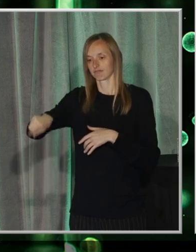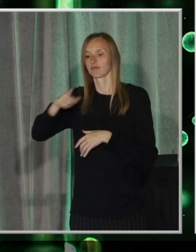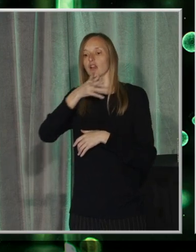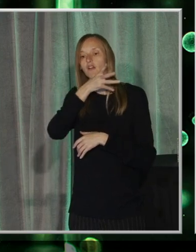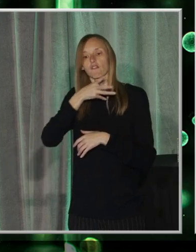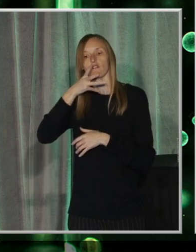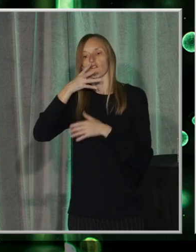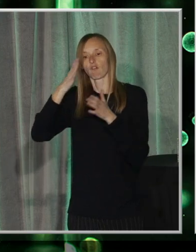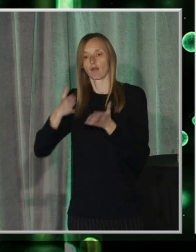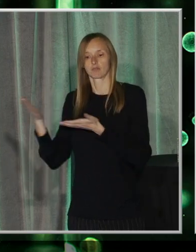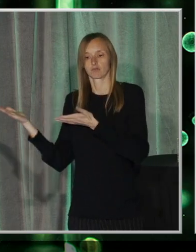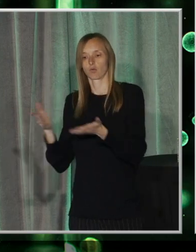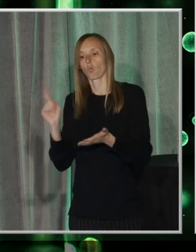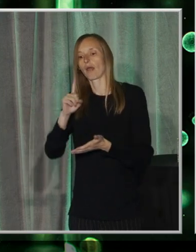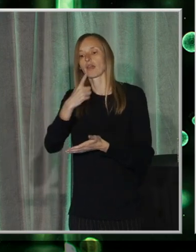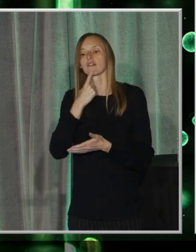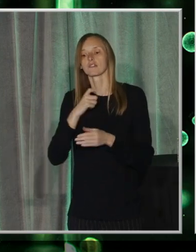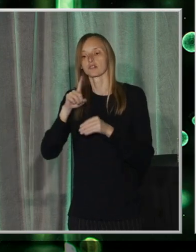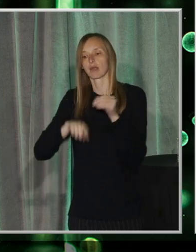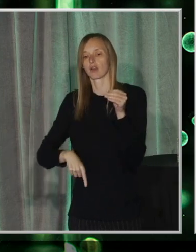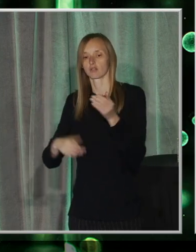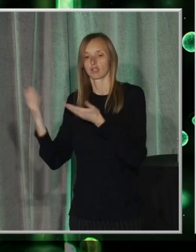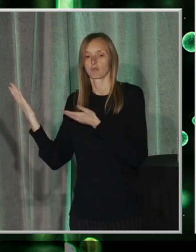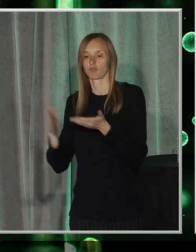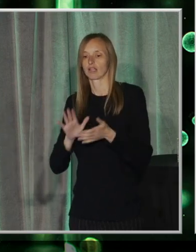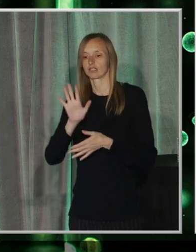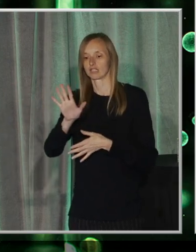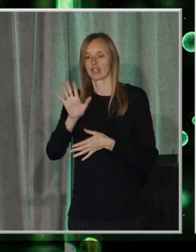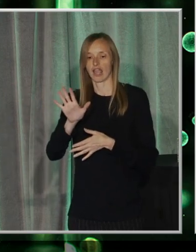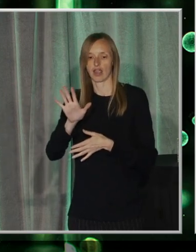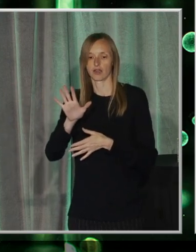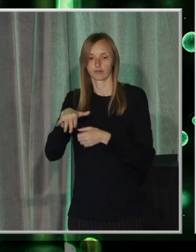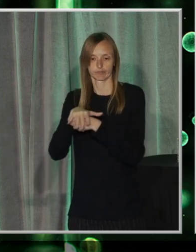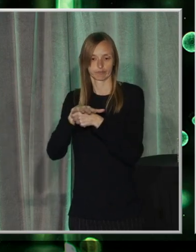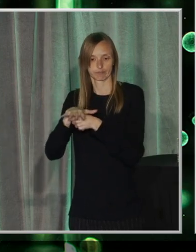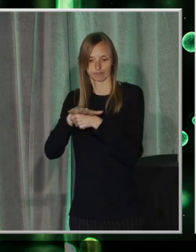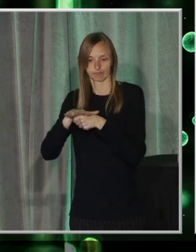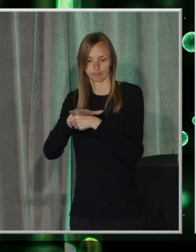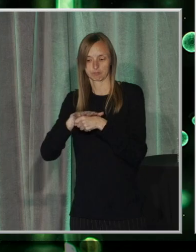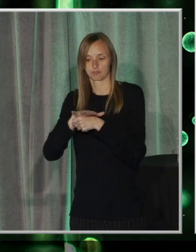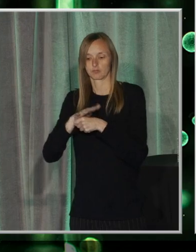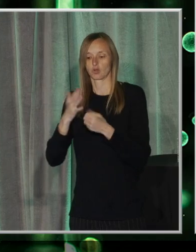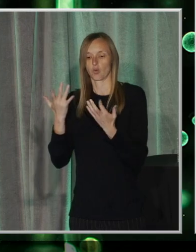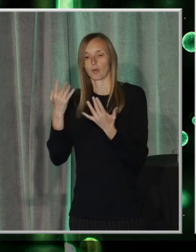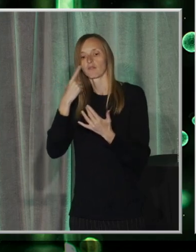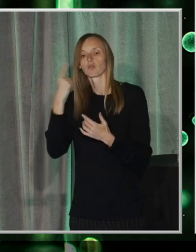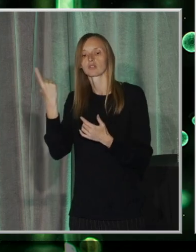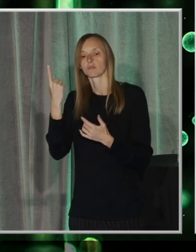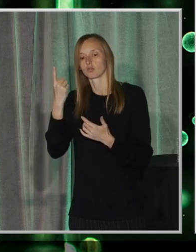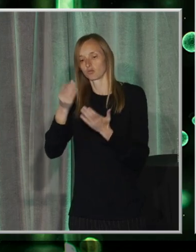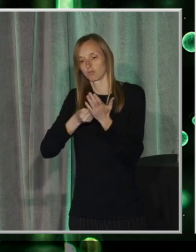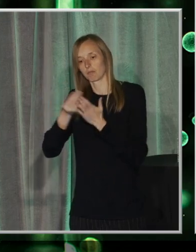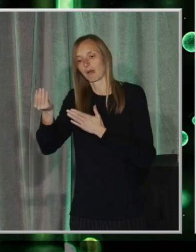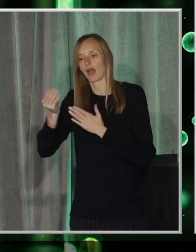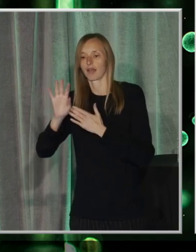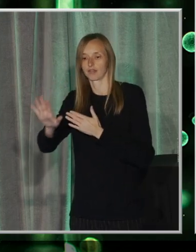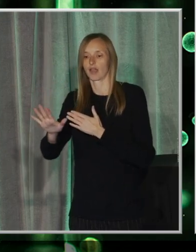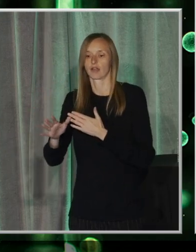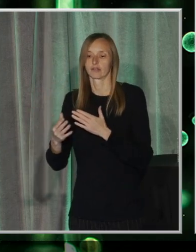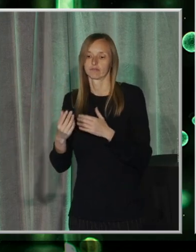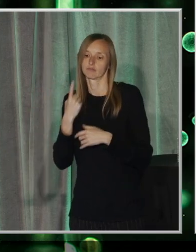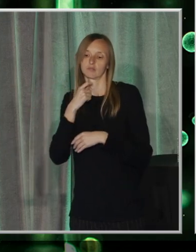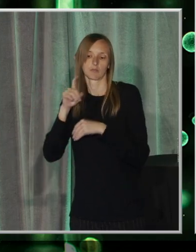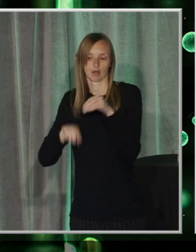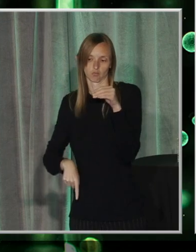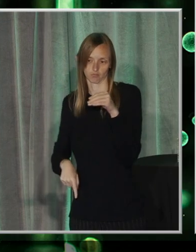will be taking their tomatoes and bring it to their charcoal cooler, and then we keep it while they're waiting for someone to buy the produce of